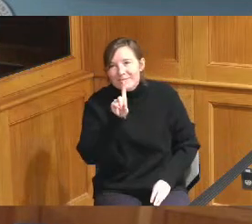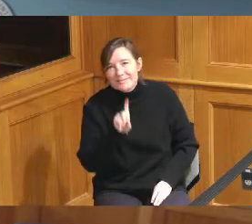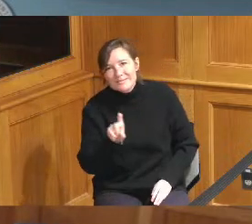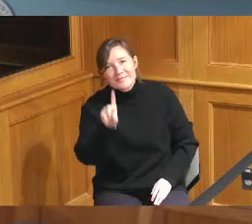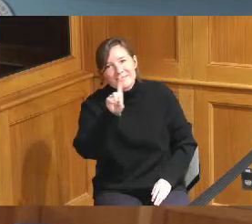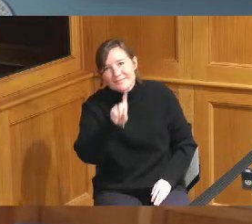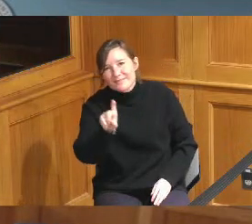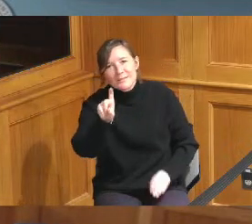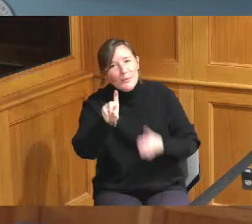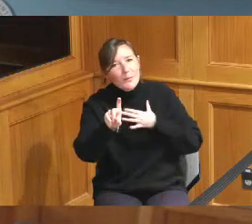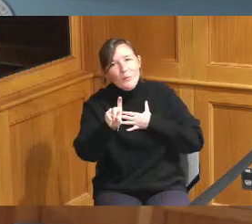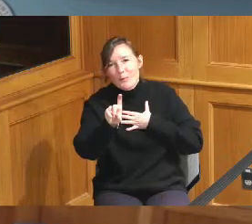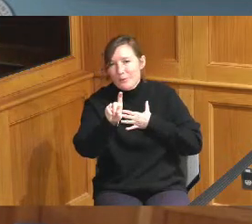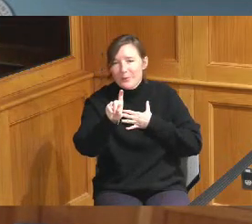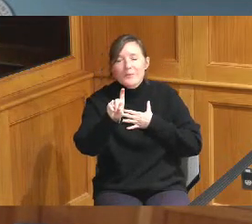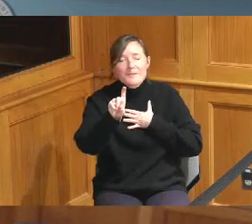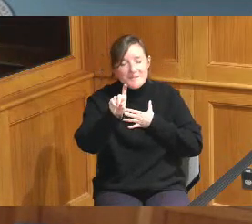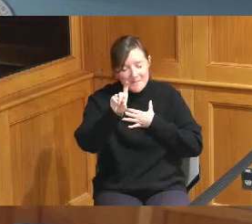is,